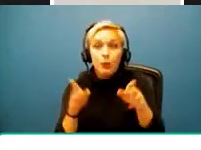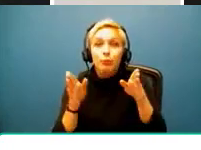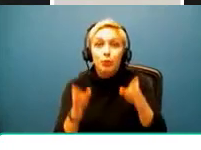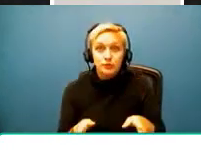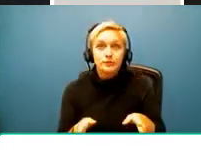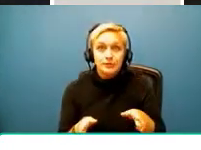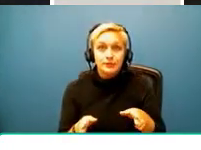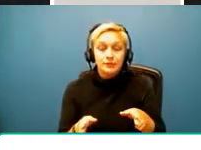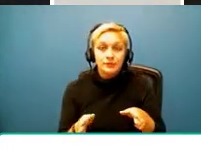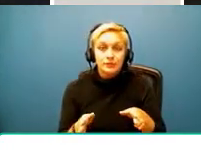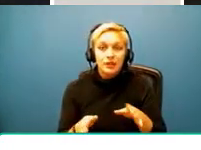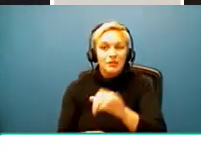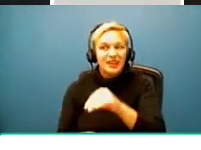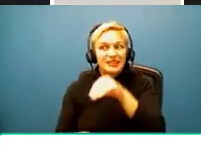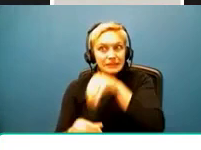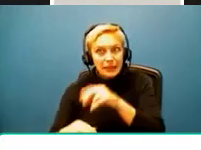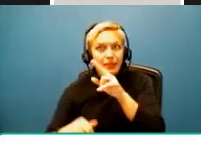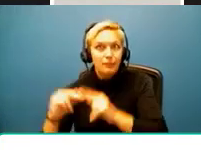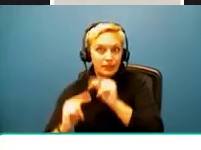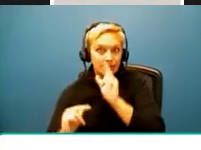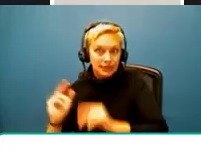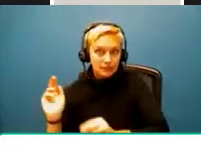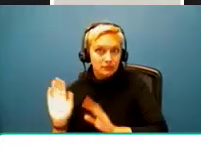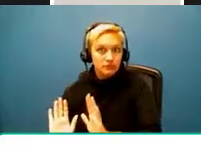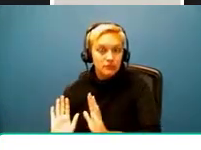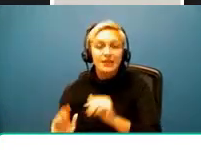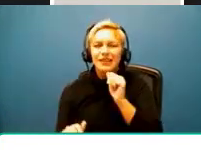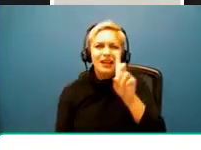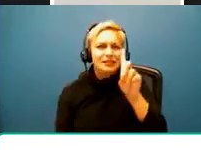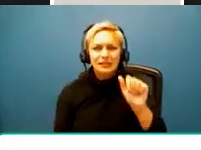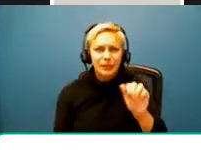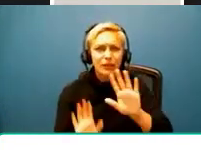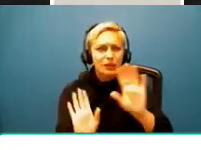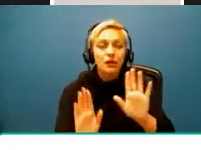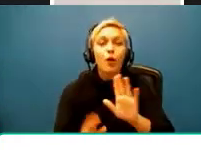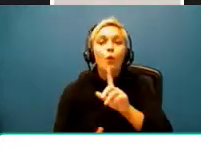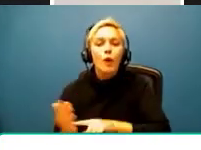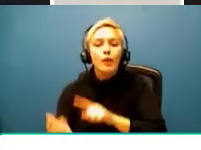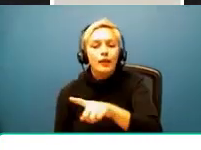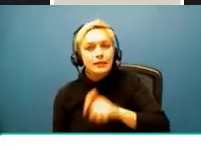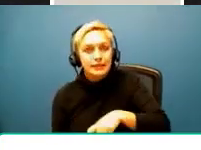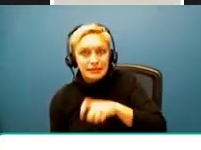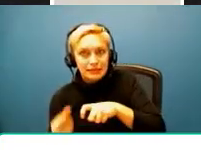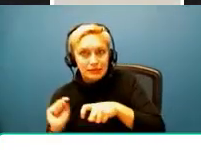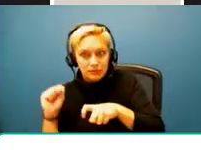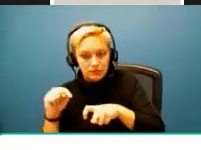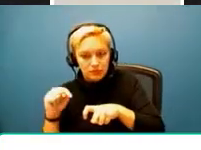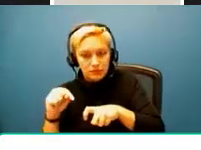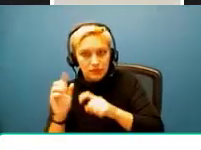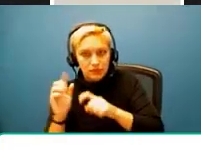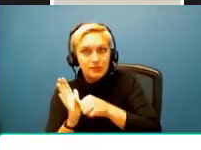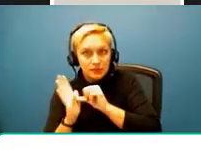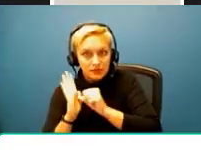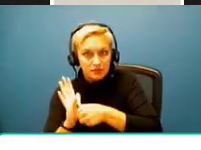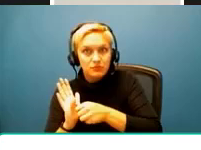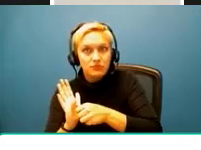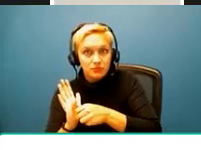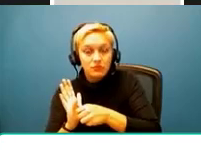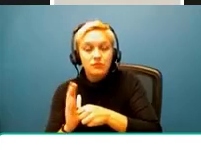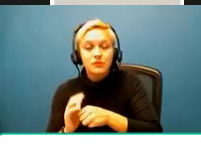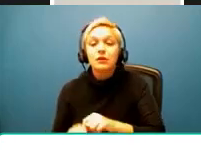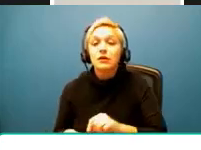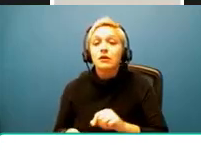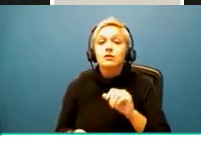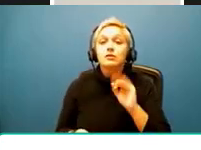from a disability, but what are the students' needs. So if a student's in the building and they have tube feeding, they